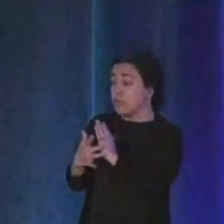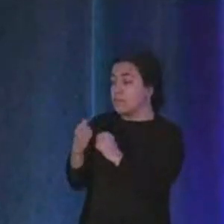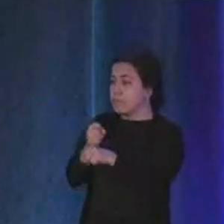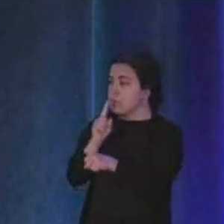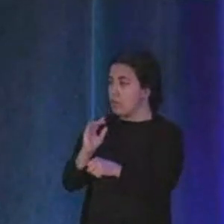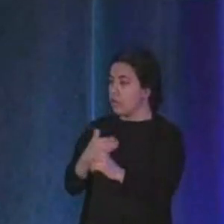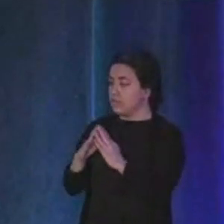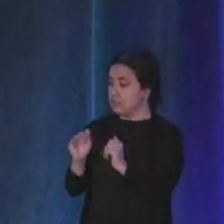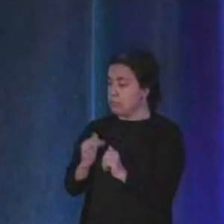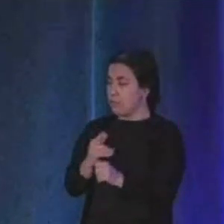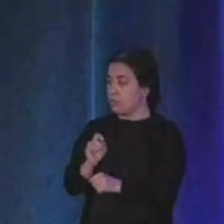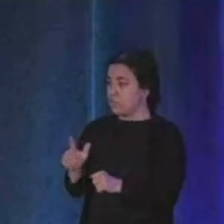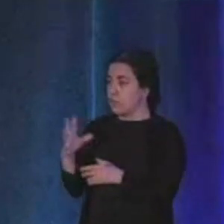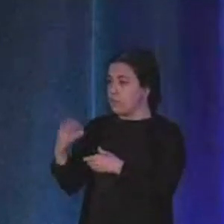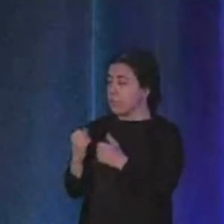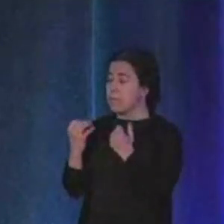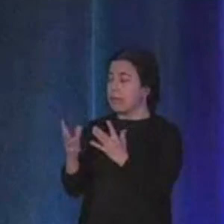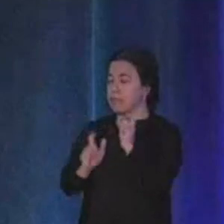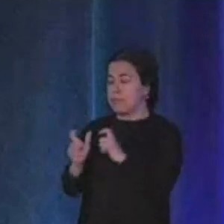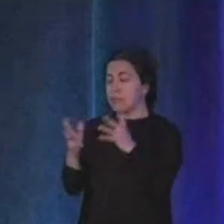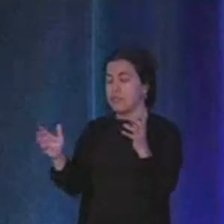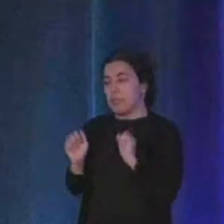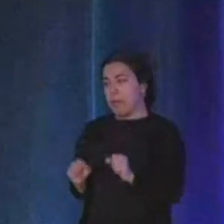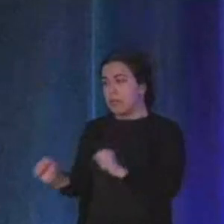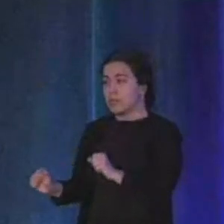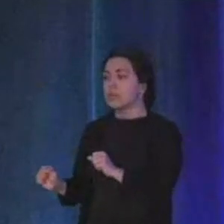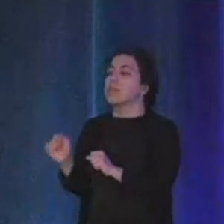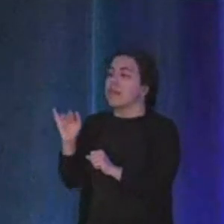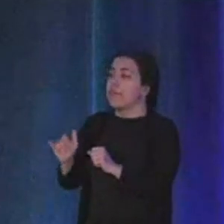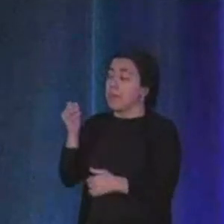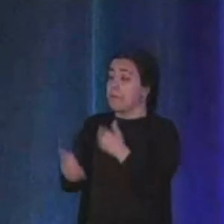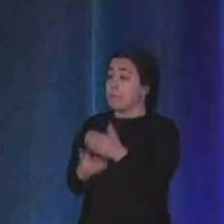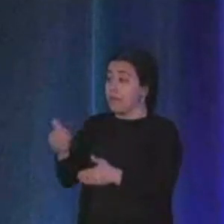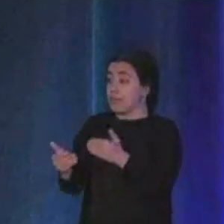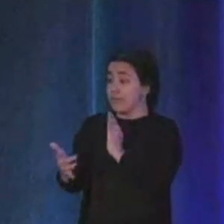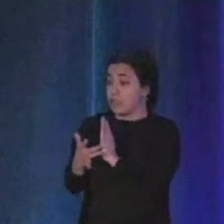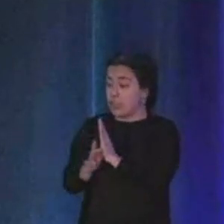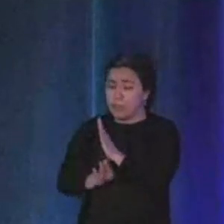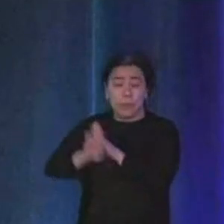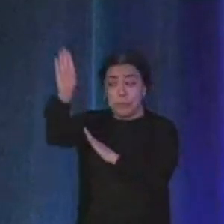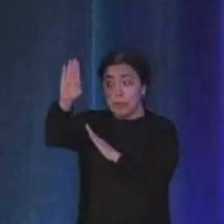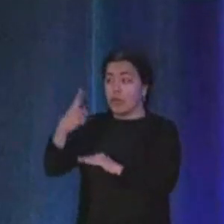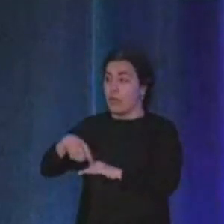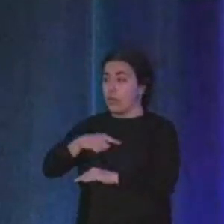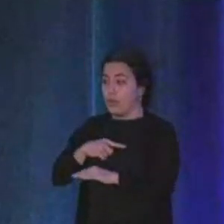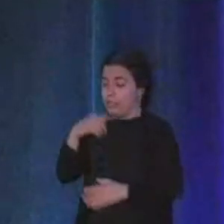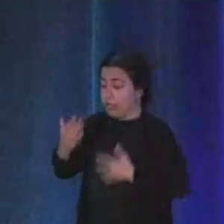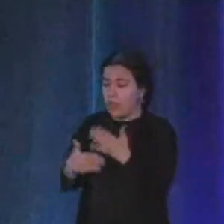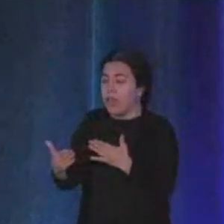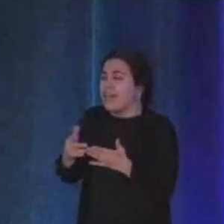systems and tools that include as many people as possible. And at the pace technology is accelerating, we're running out of